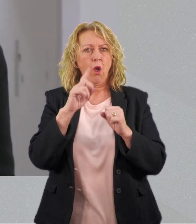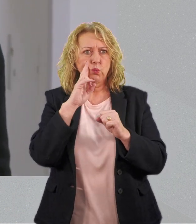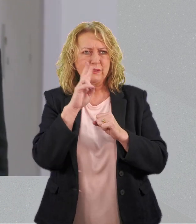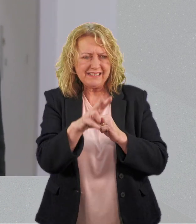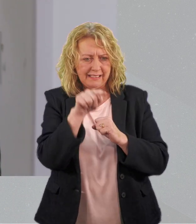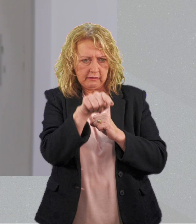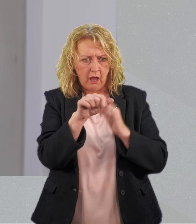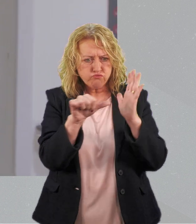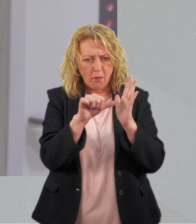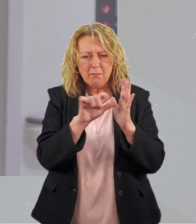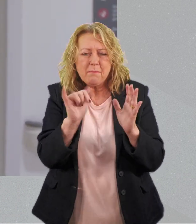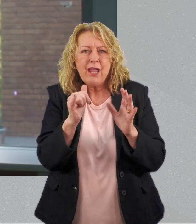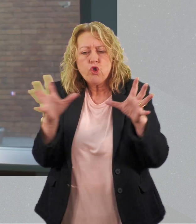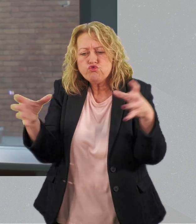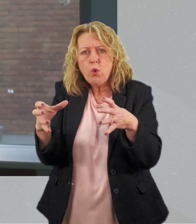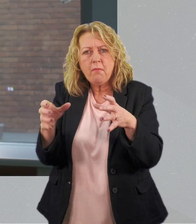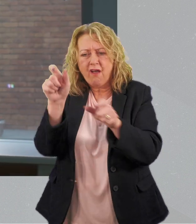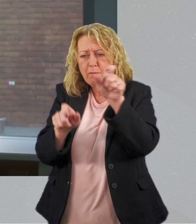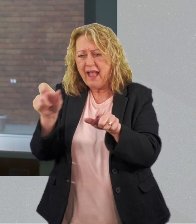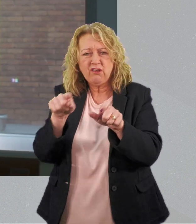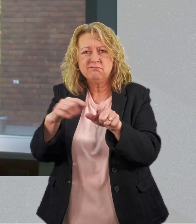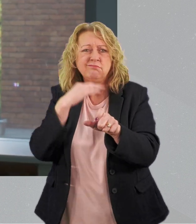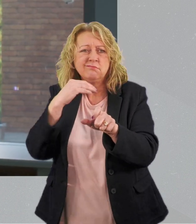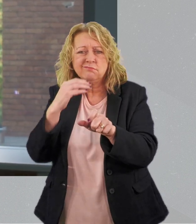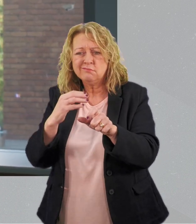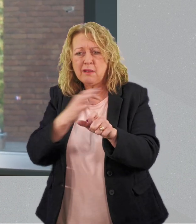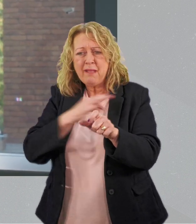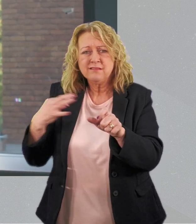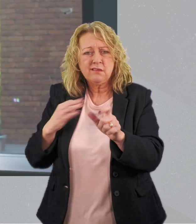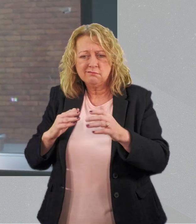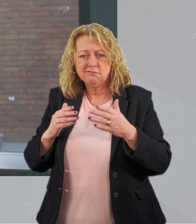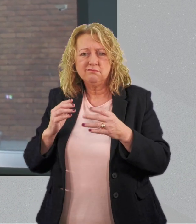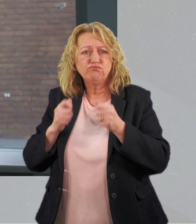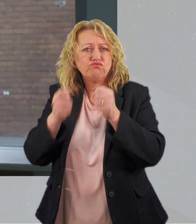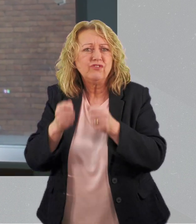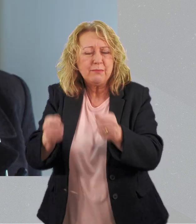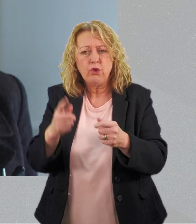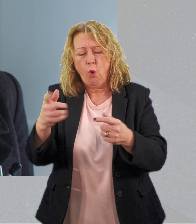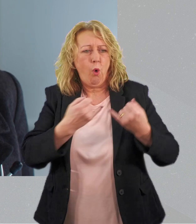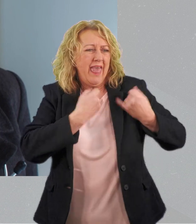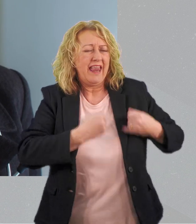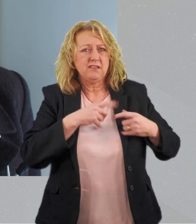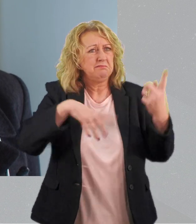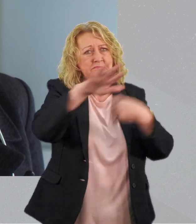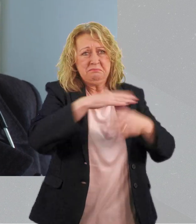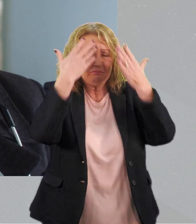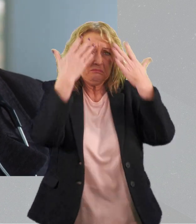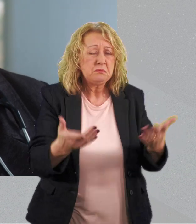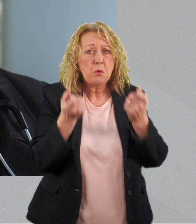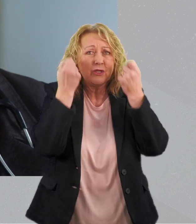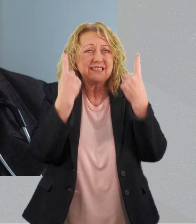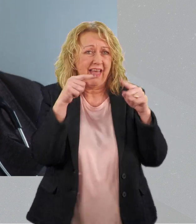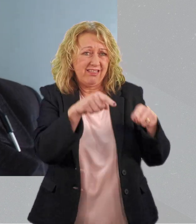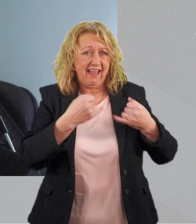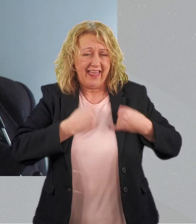problem, you see a patient group who are poorly served by medicine, or you see an illness that's poorly understood with bad